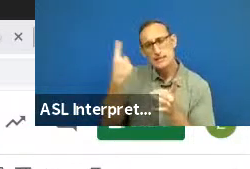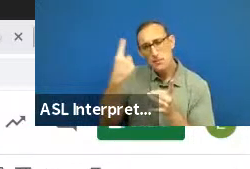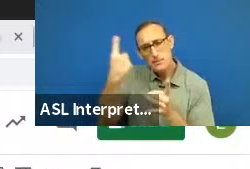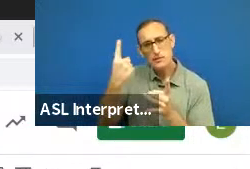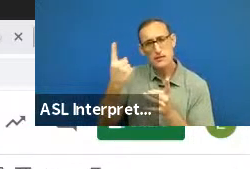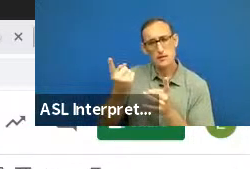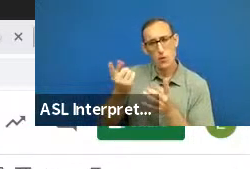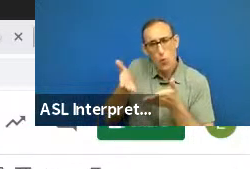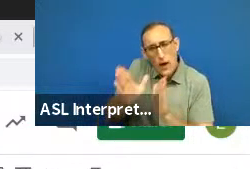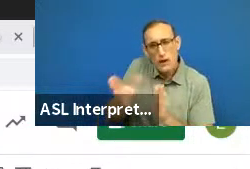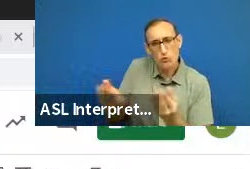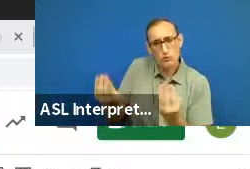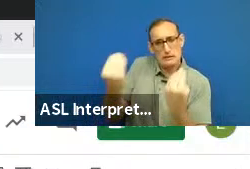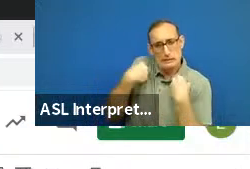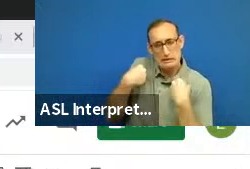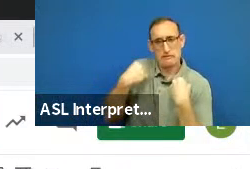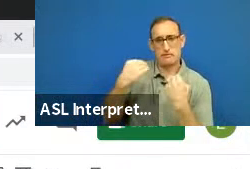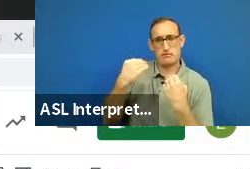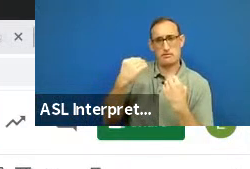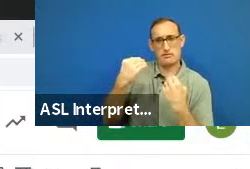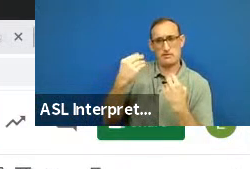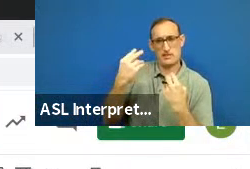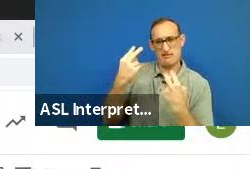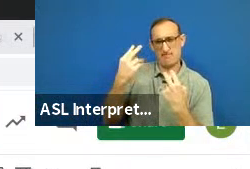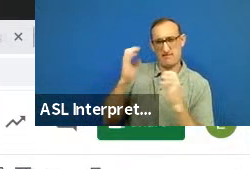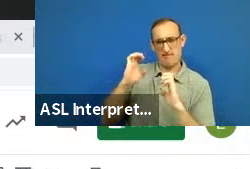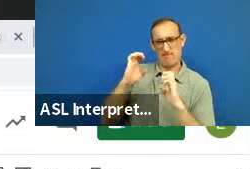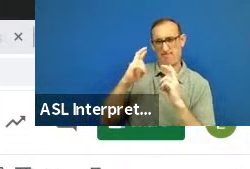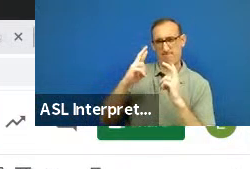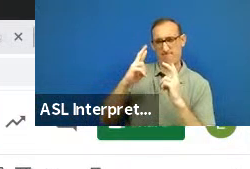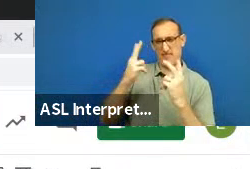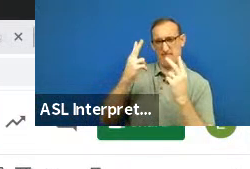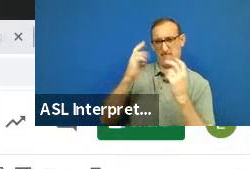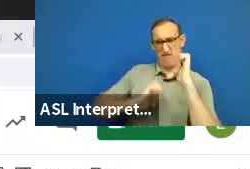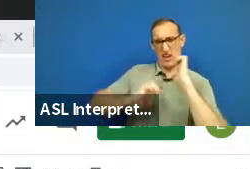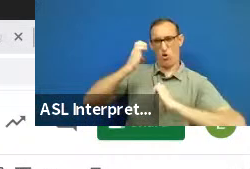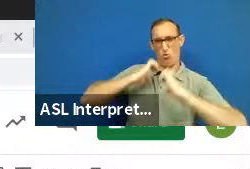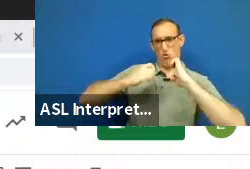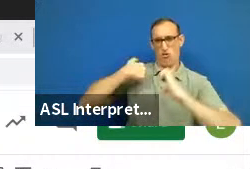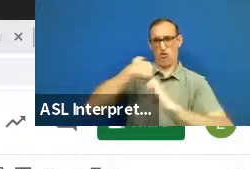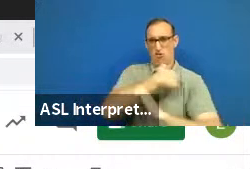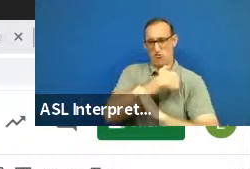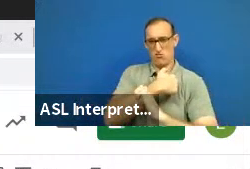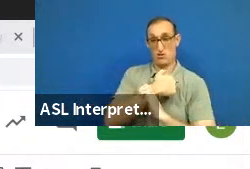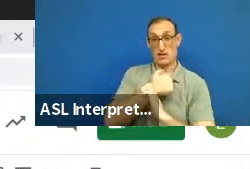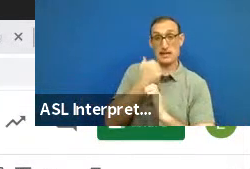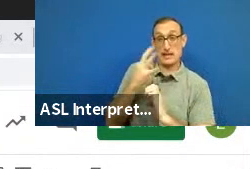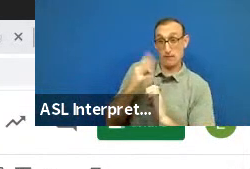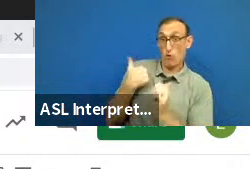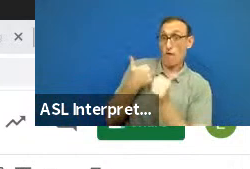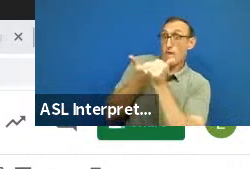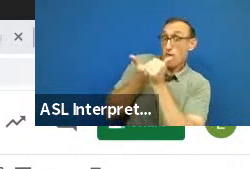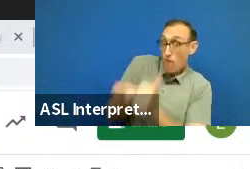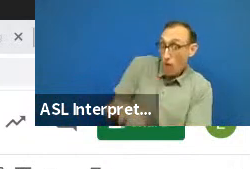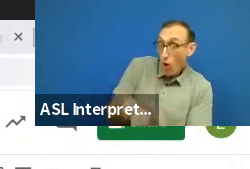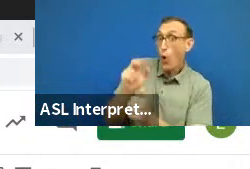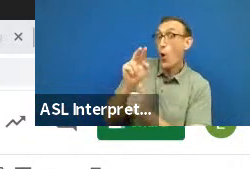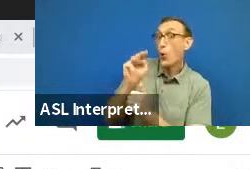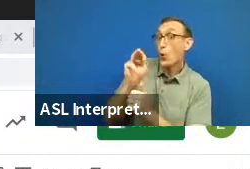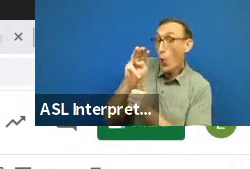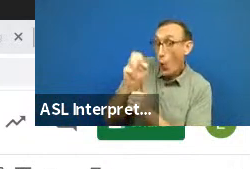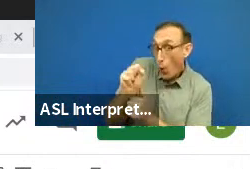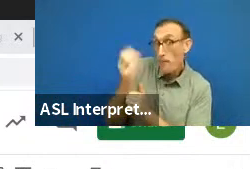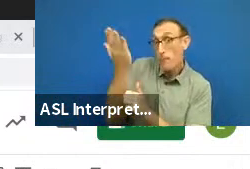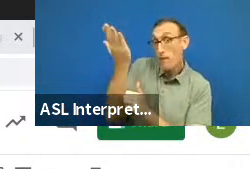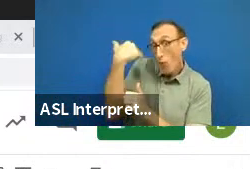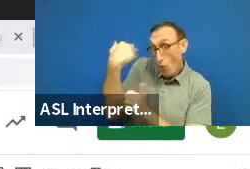I mentioned the norms. If you follow those norms, and then of course at this point we can go back to something we didn't put in there that we should have put in